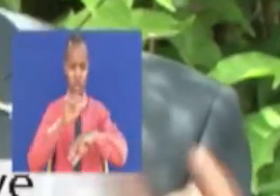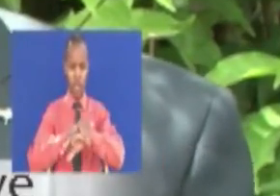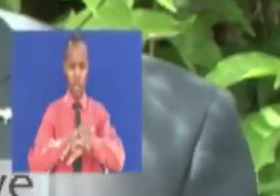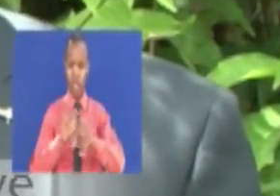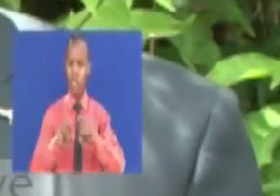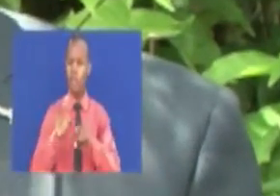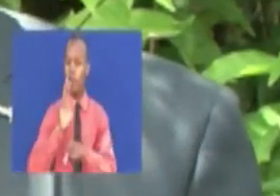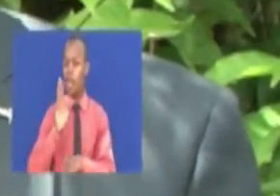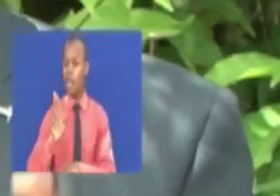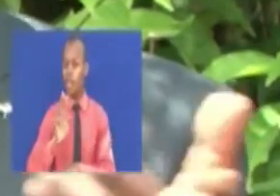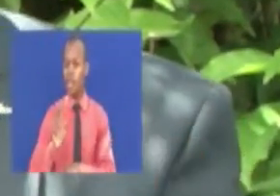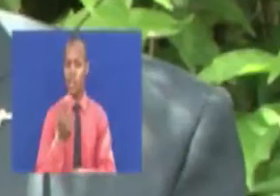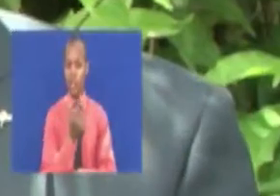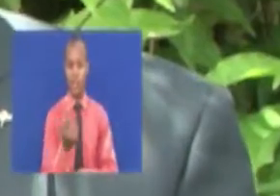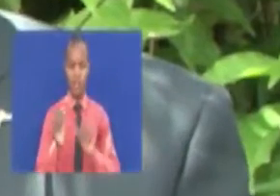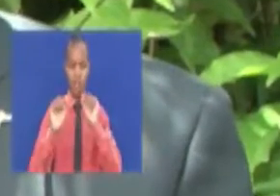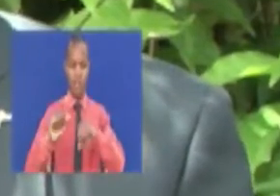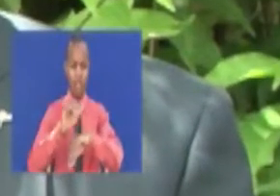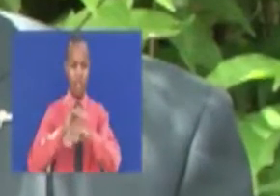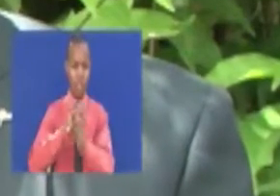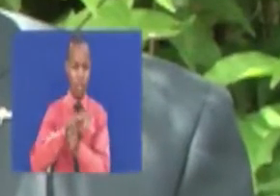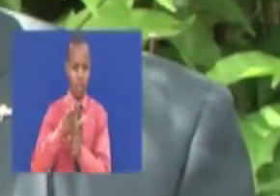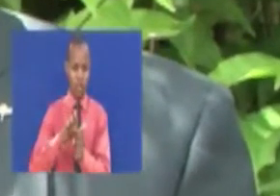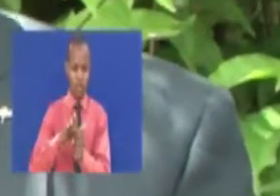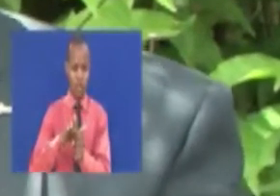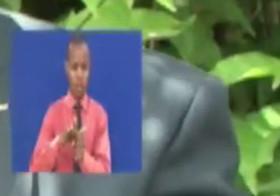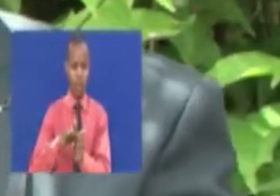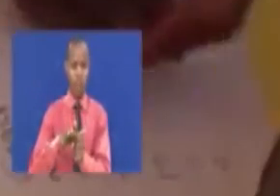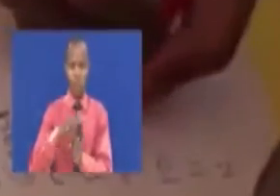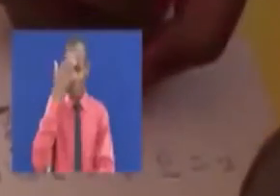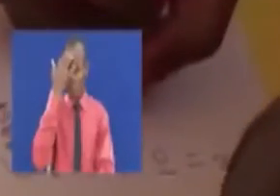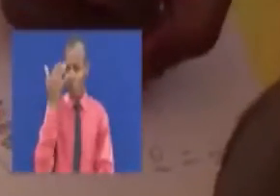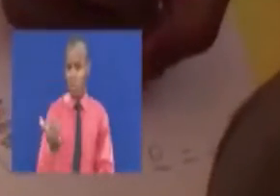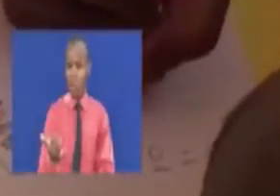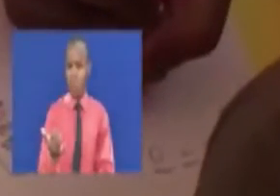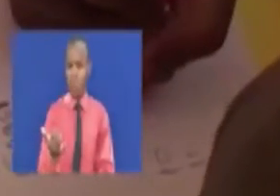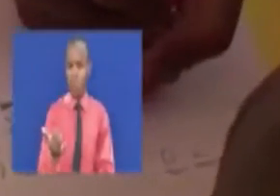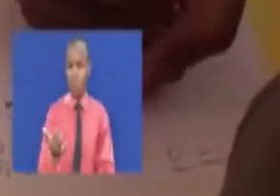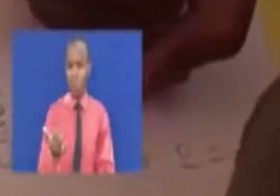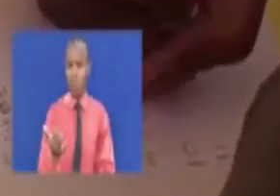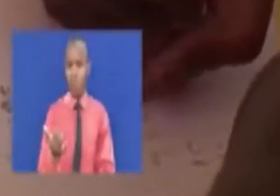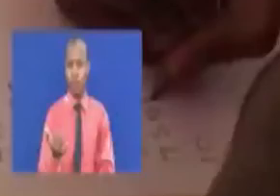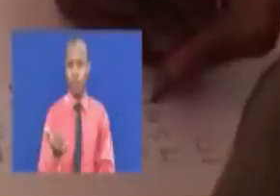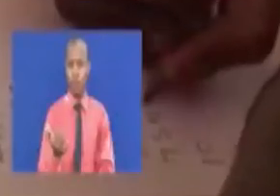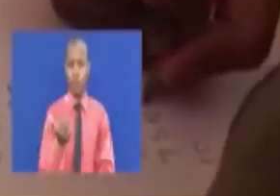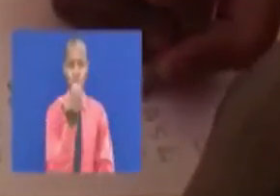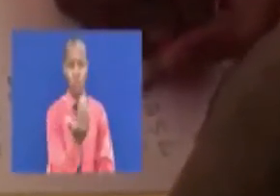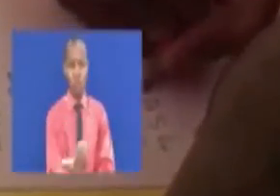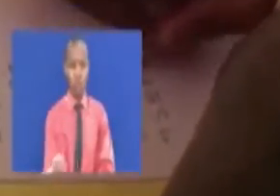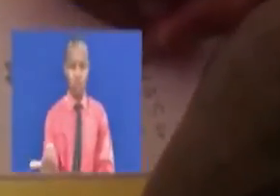Everyone is at risk to the COVID-19, because in this setting they are normally the kids.